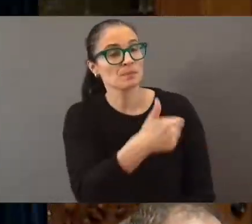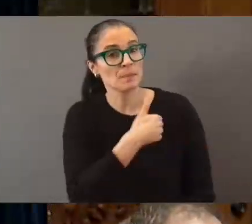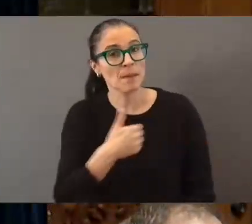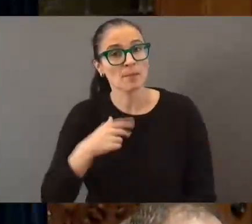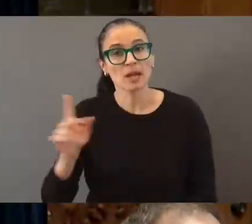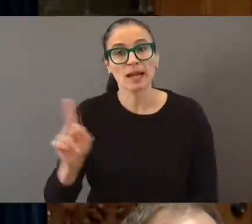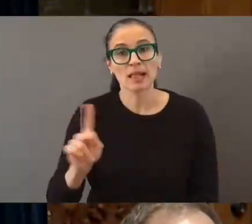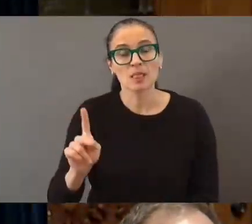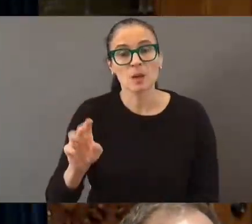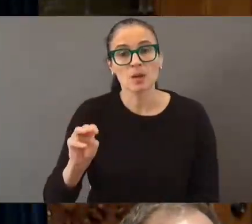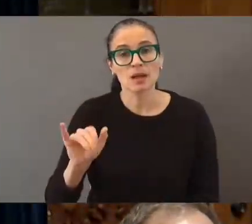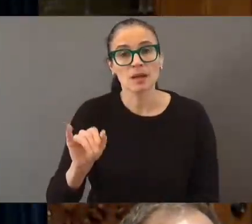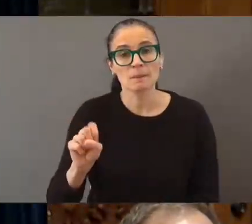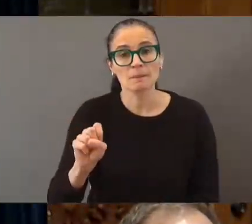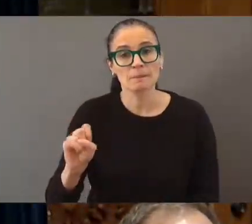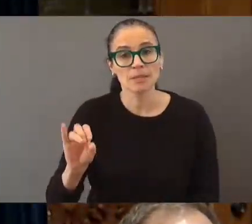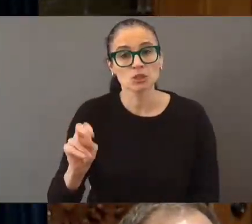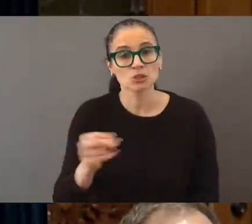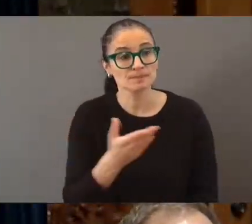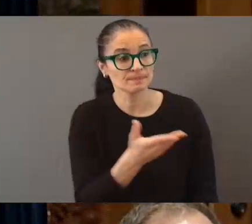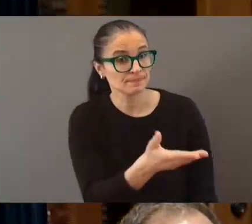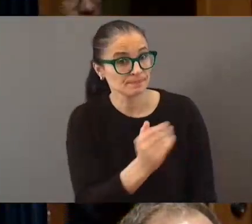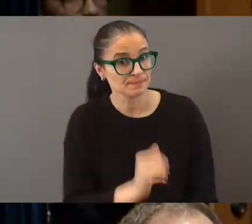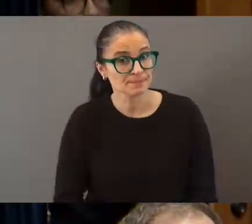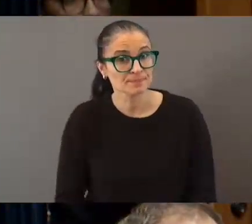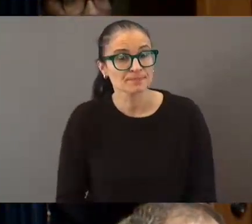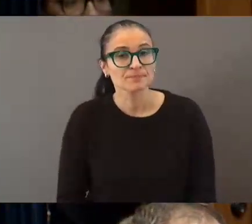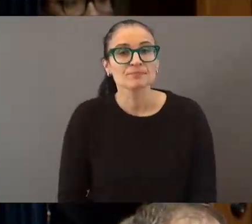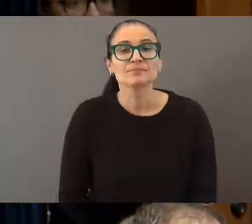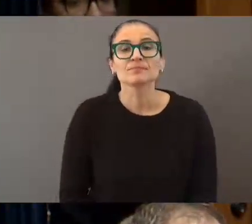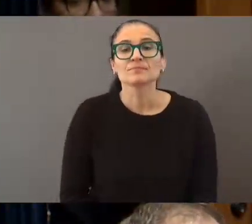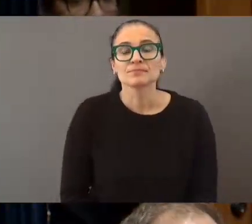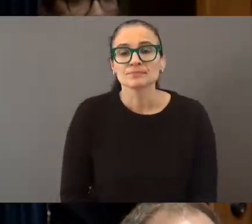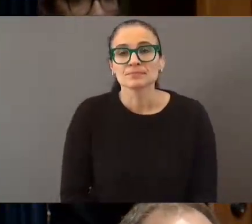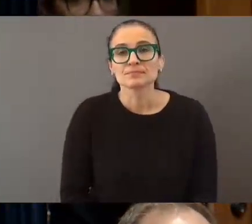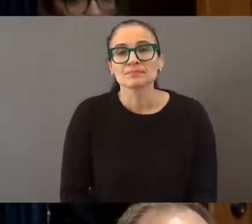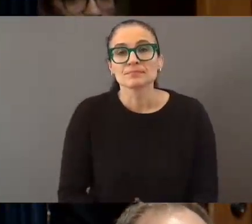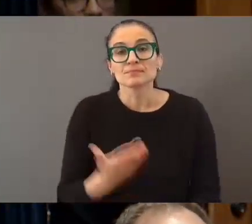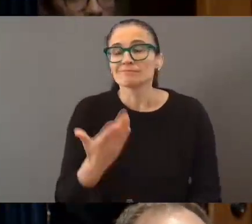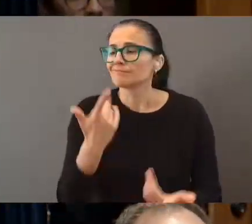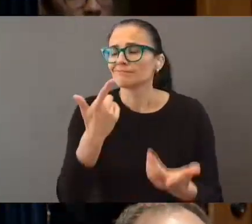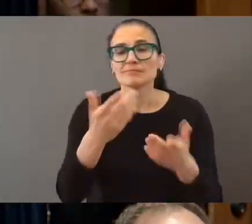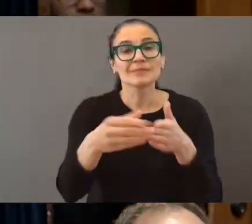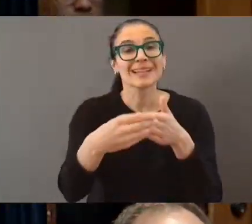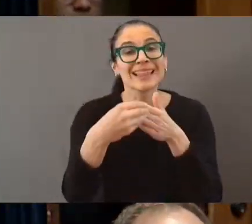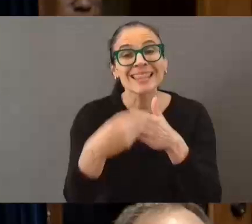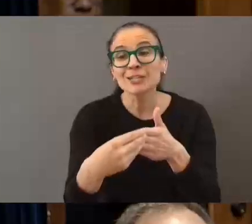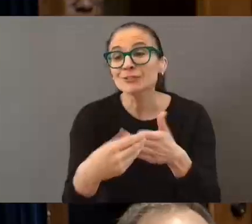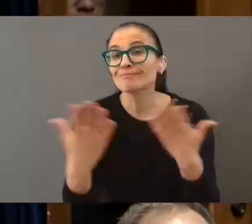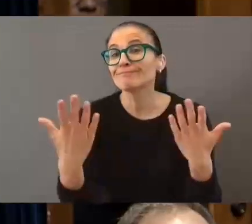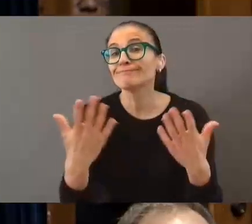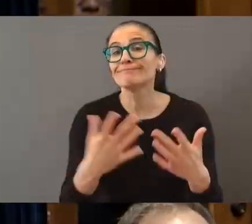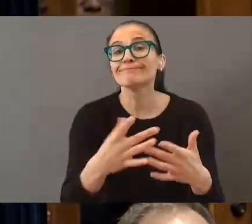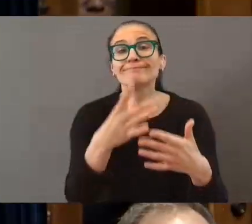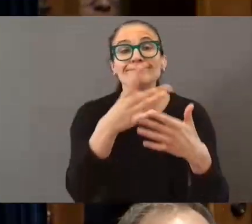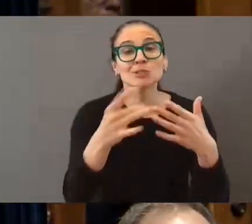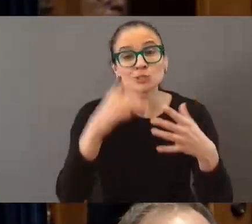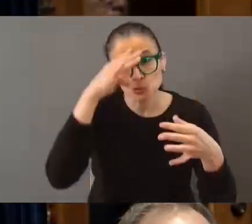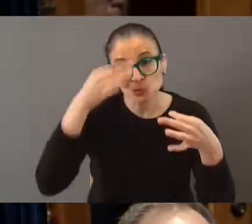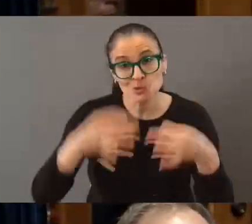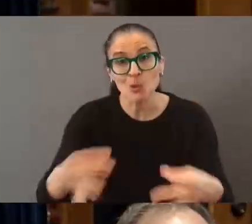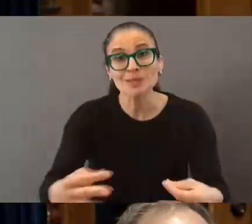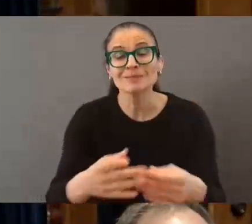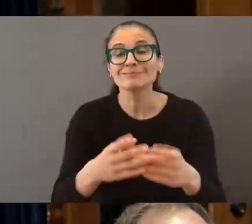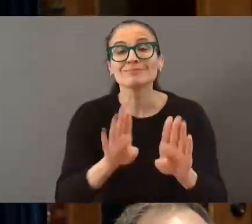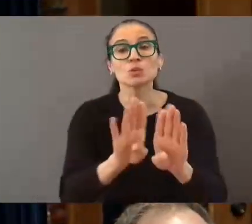doors. Prime Minister Carney and his new Liberal government have said that Canada's economic strength is underpinned